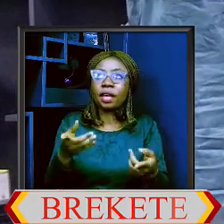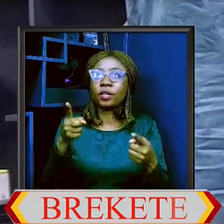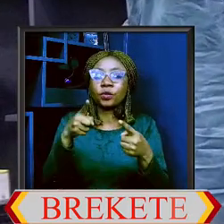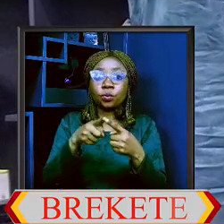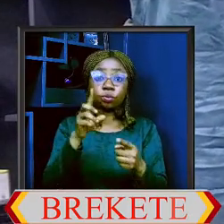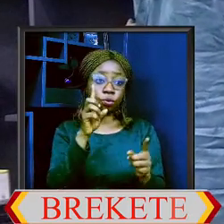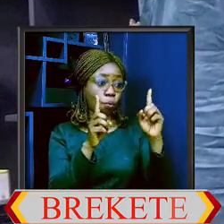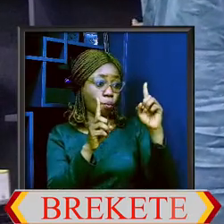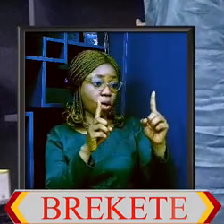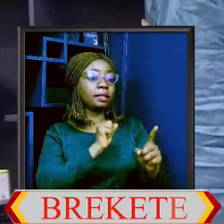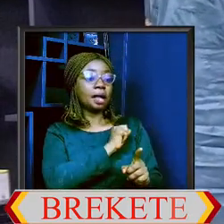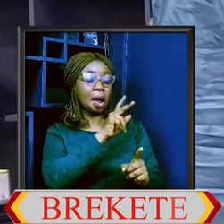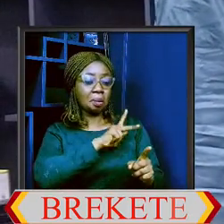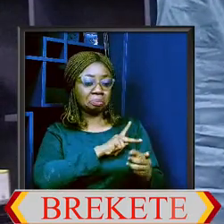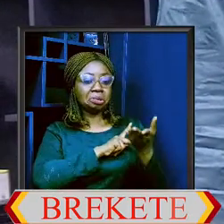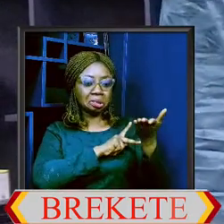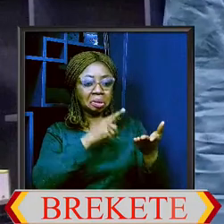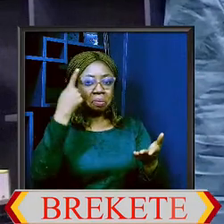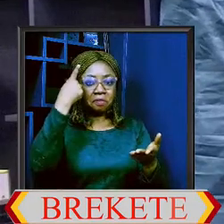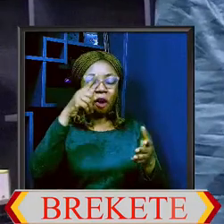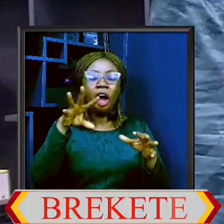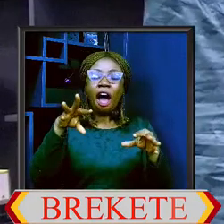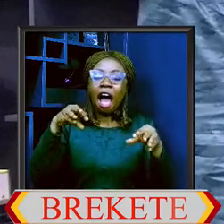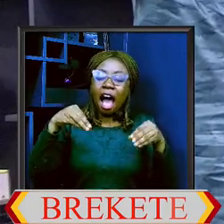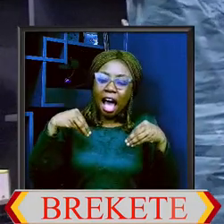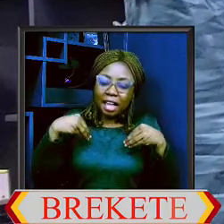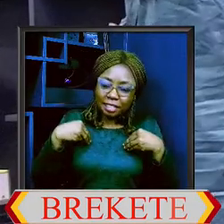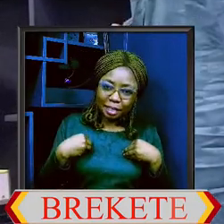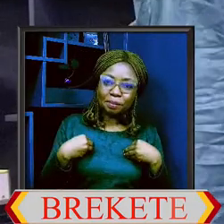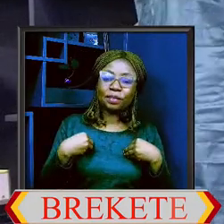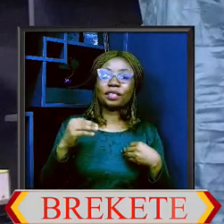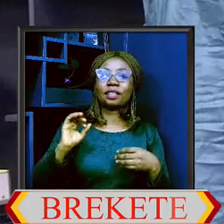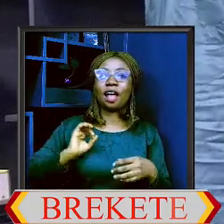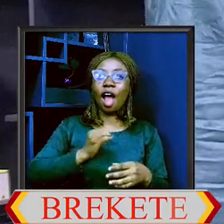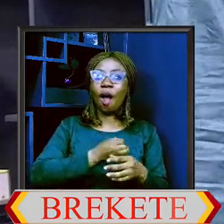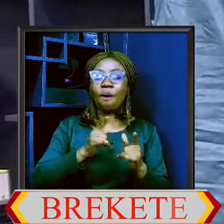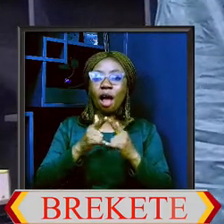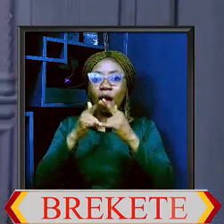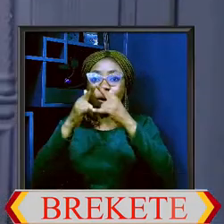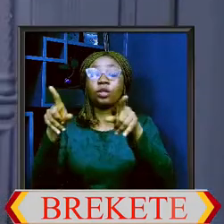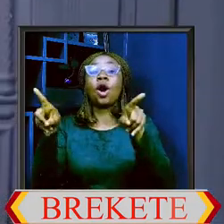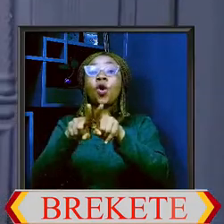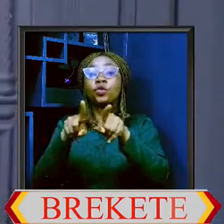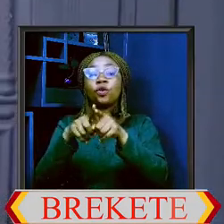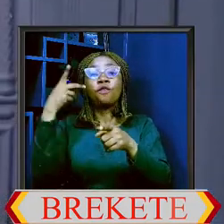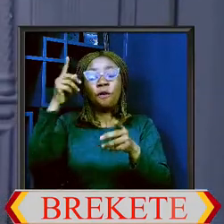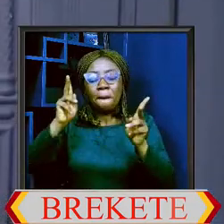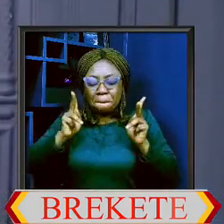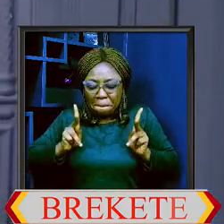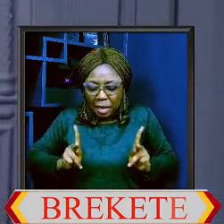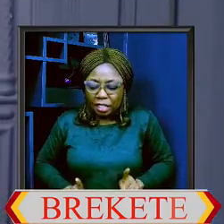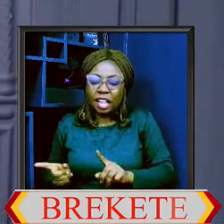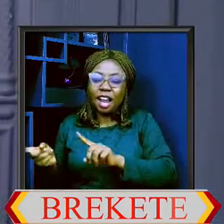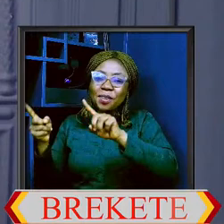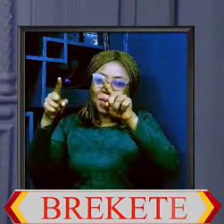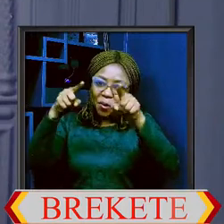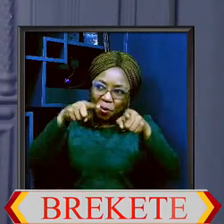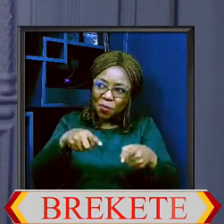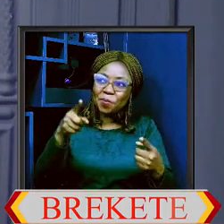one appreciate him for accepting our honor and two for personally coming